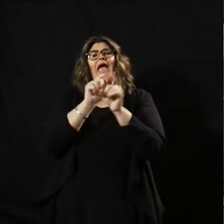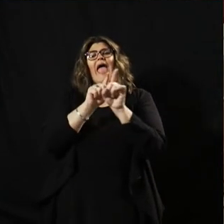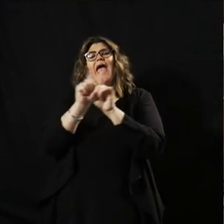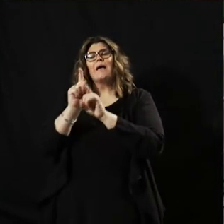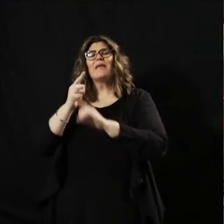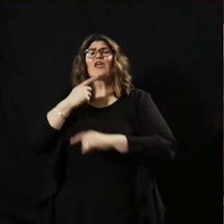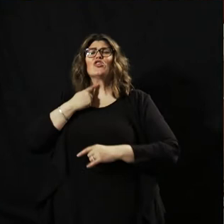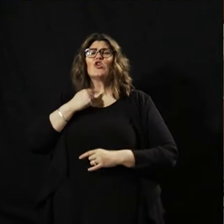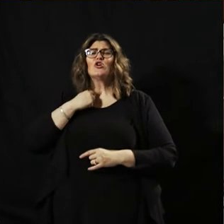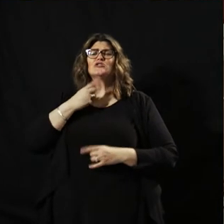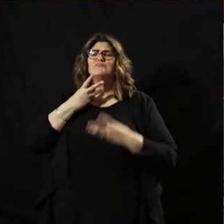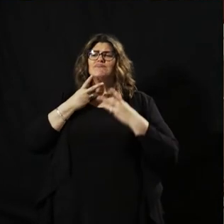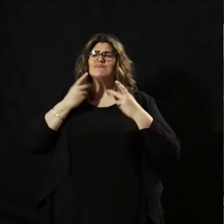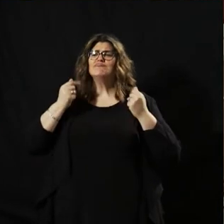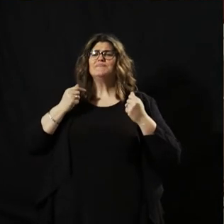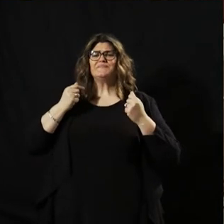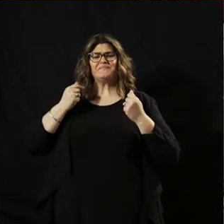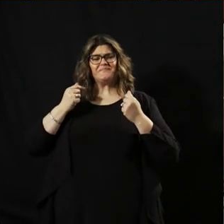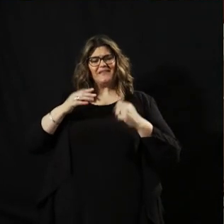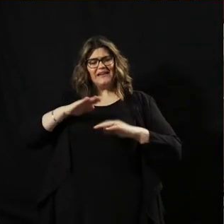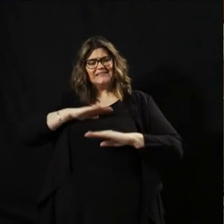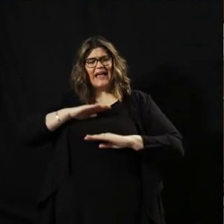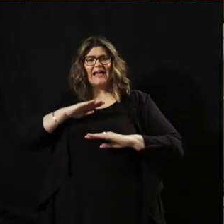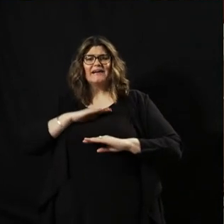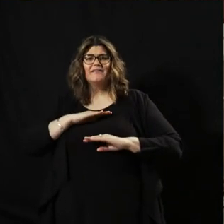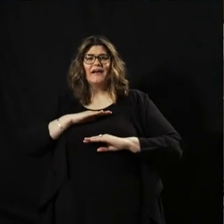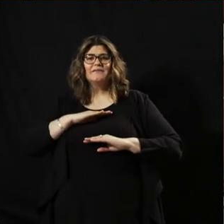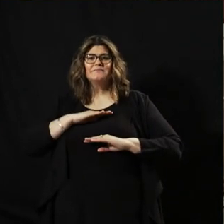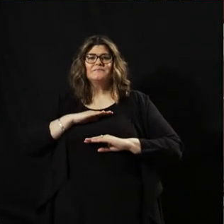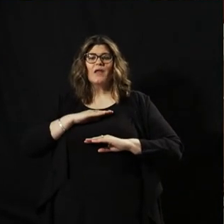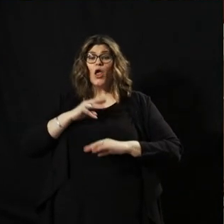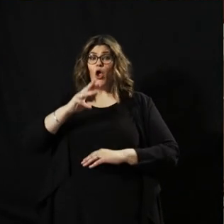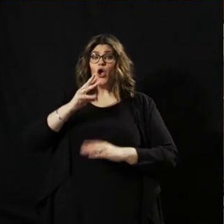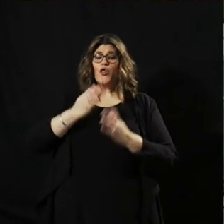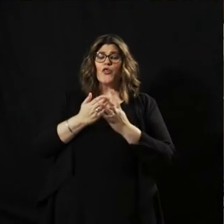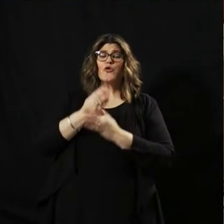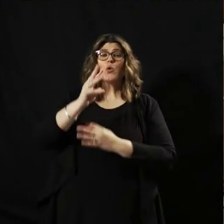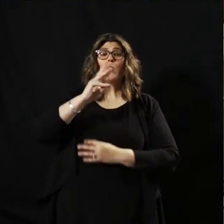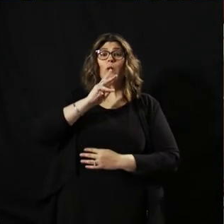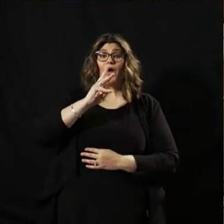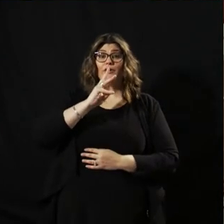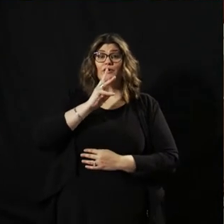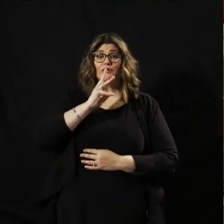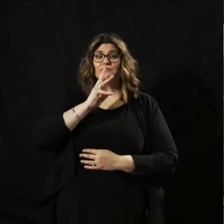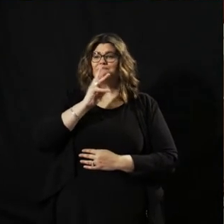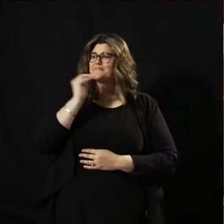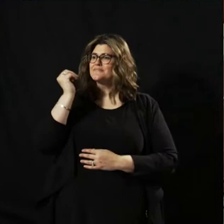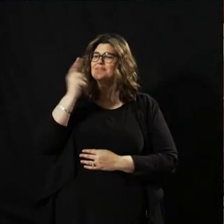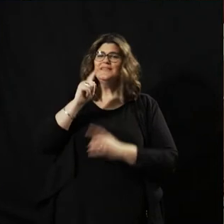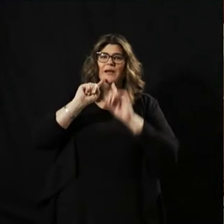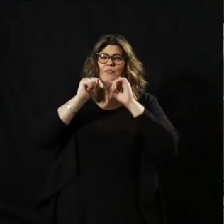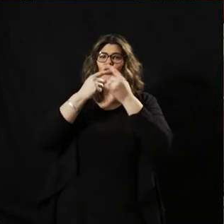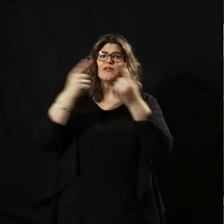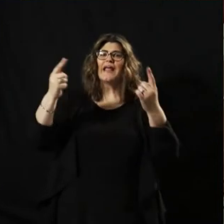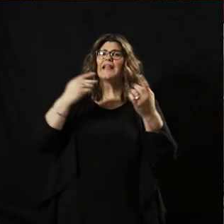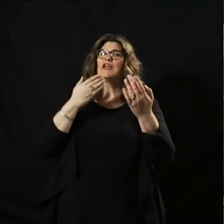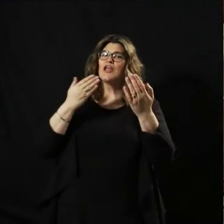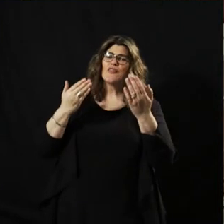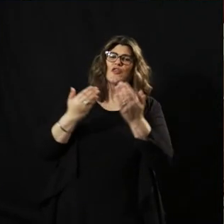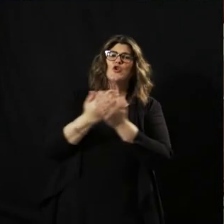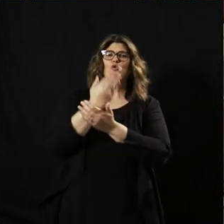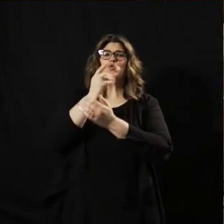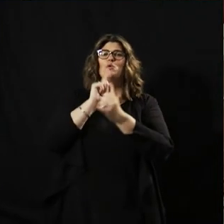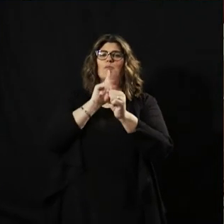the desert. Through water, the prophets proclaimed the new covenant you were